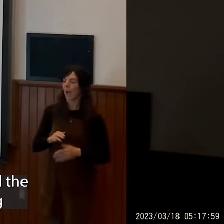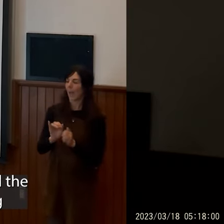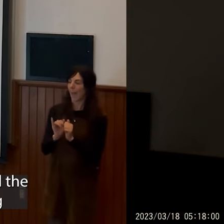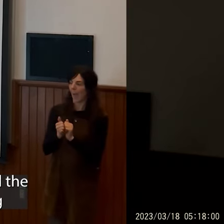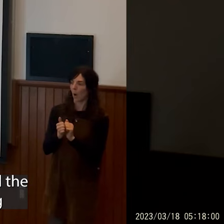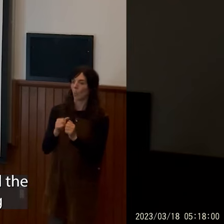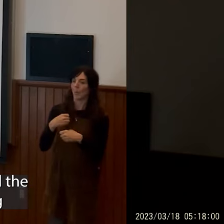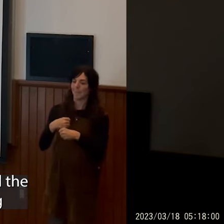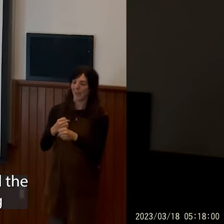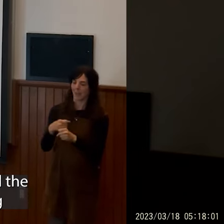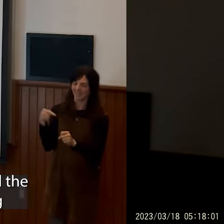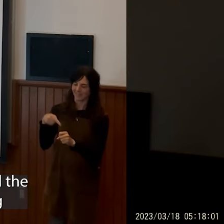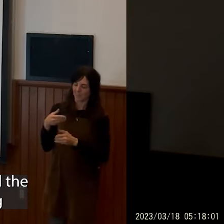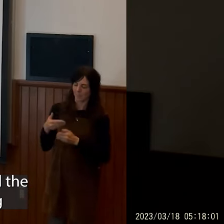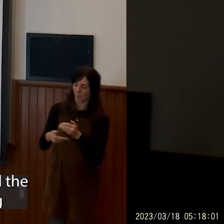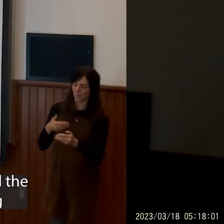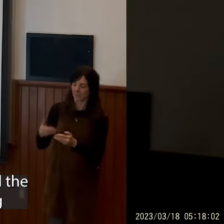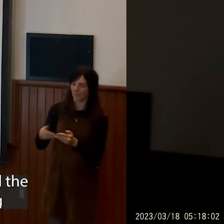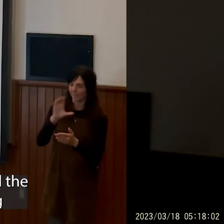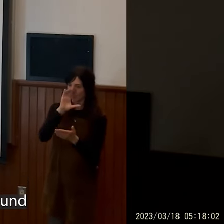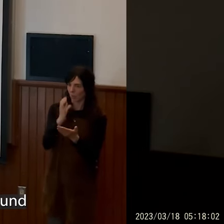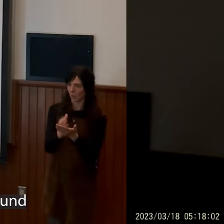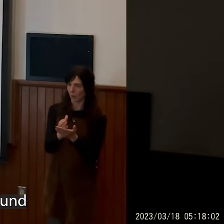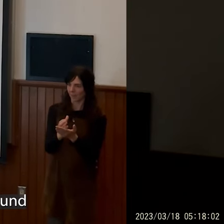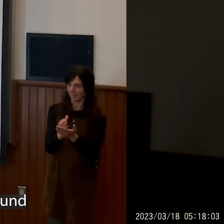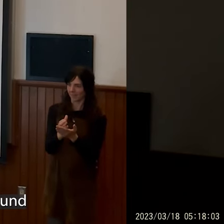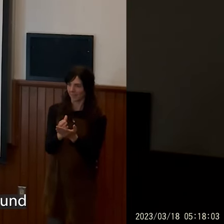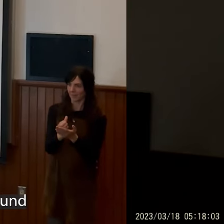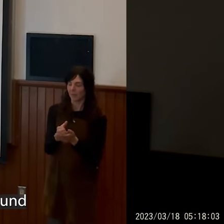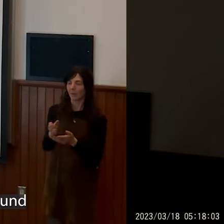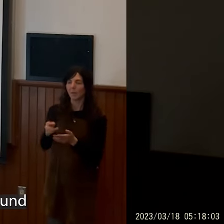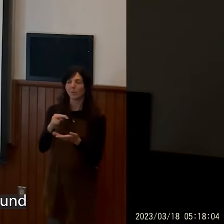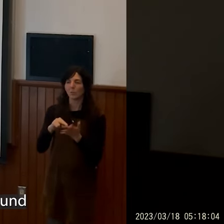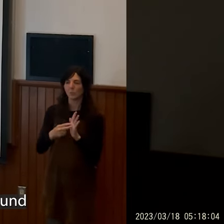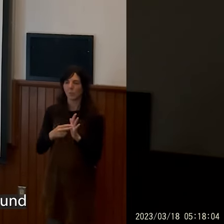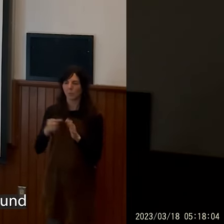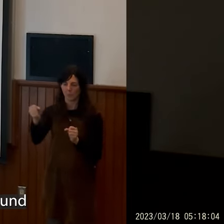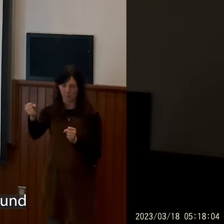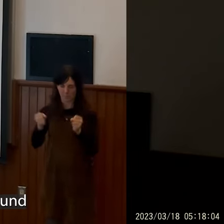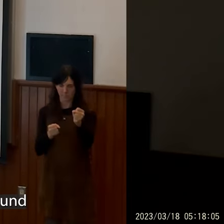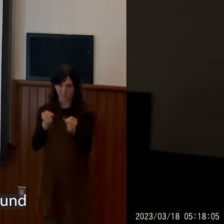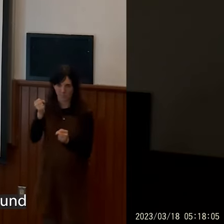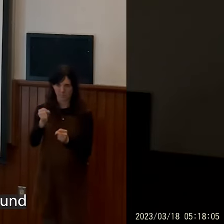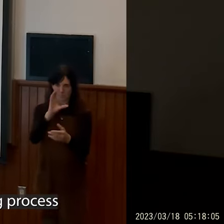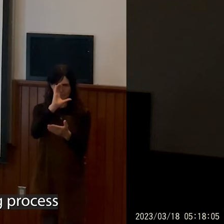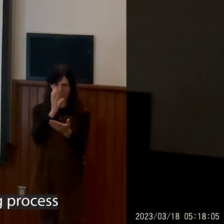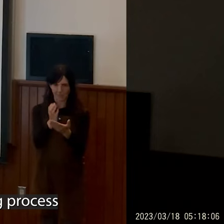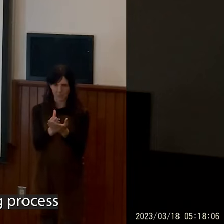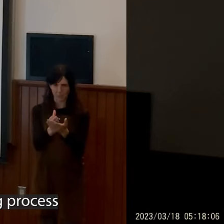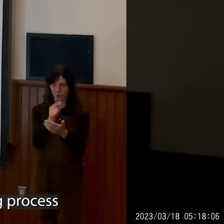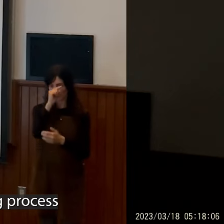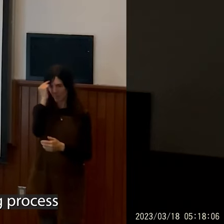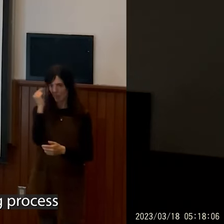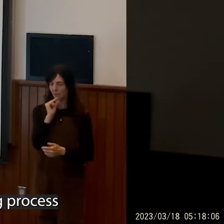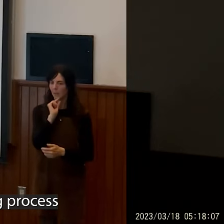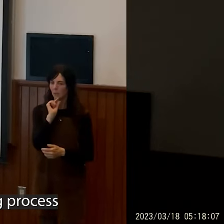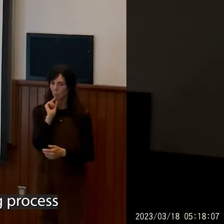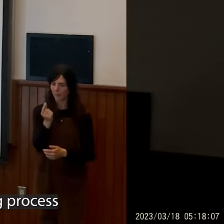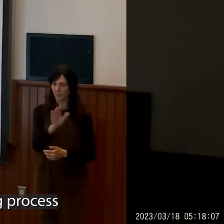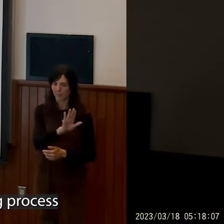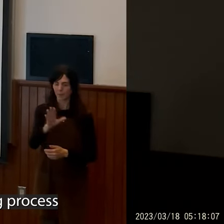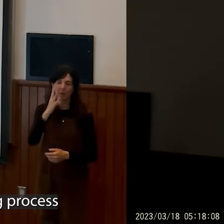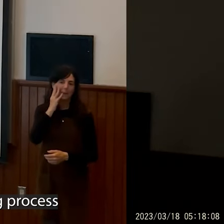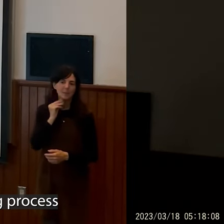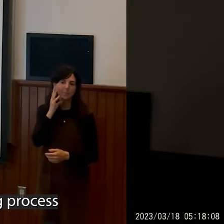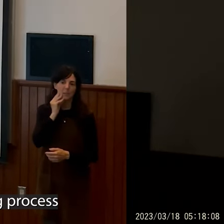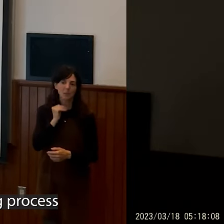the photograph. What else is going on when we construct images around Black and queer experiences?